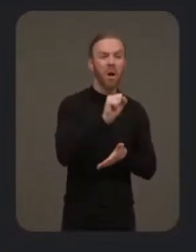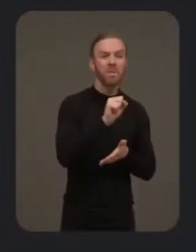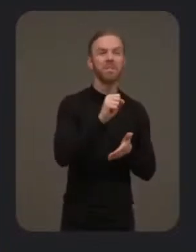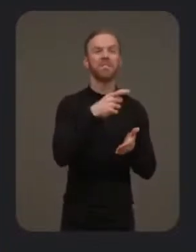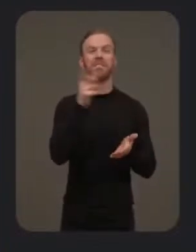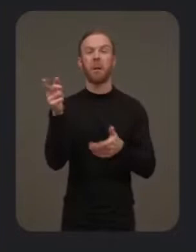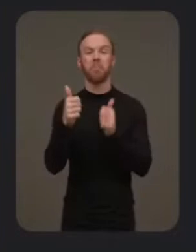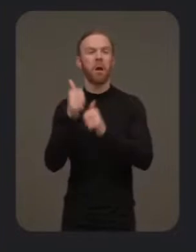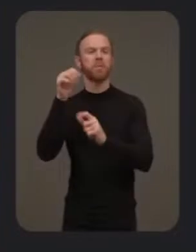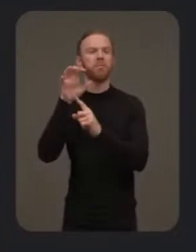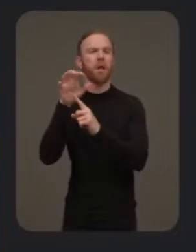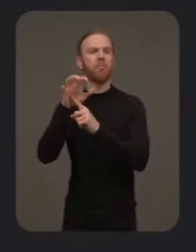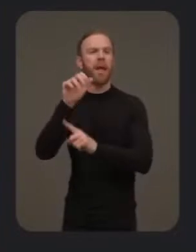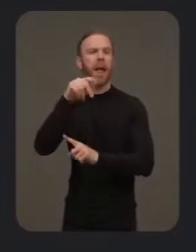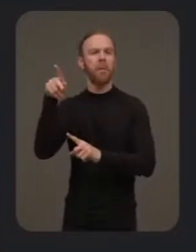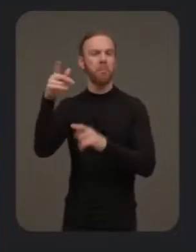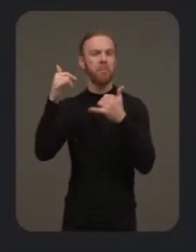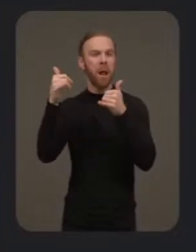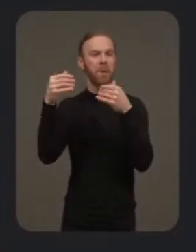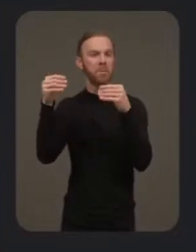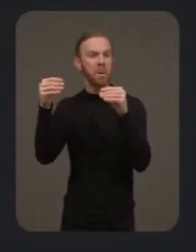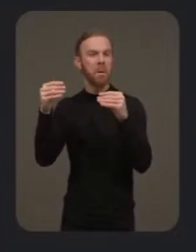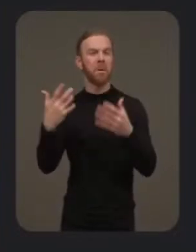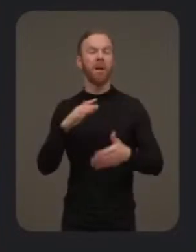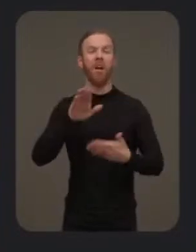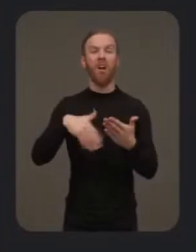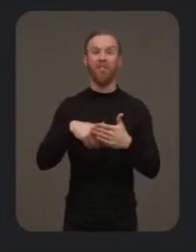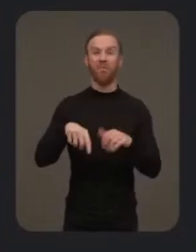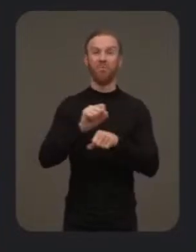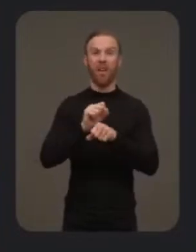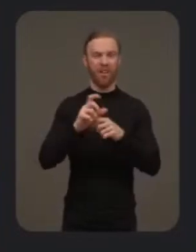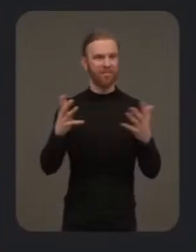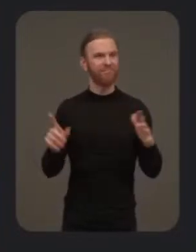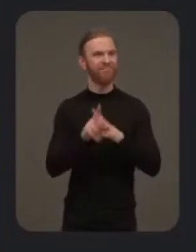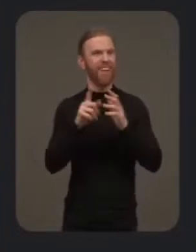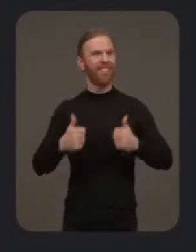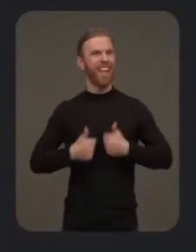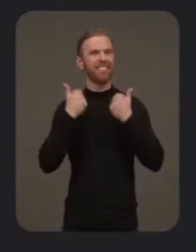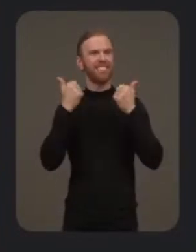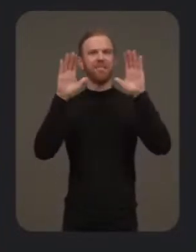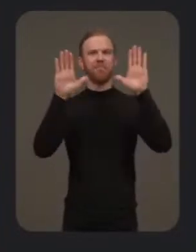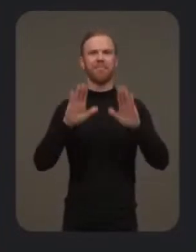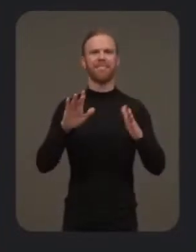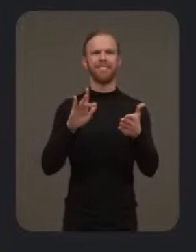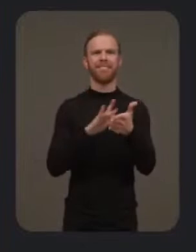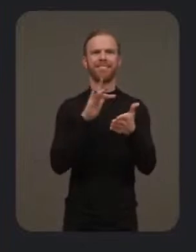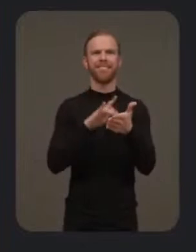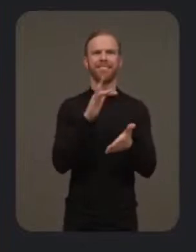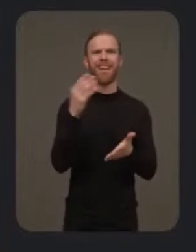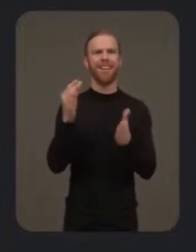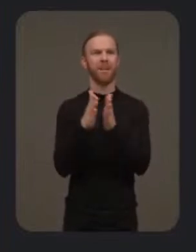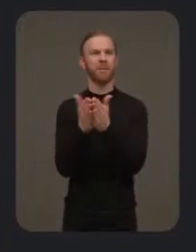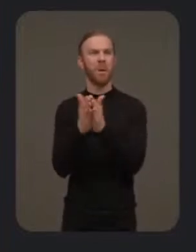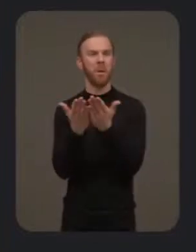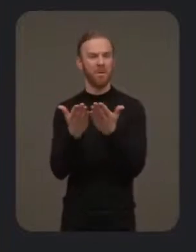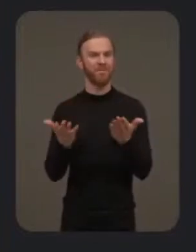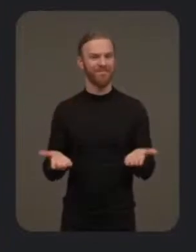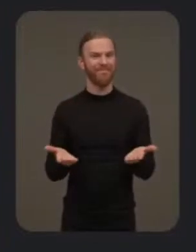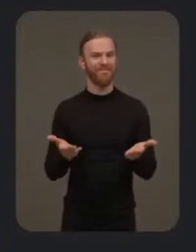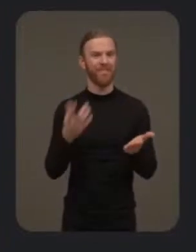on the Play Store. All this work comes alive on the amazing new Pixel tablet and Pixel Fold. Check out this video. Thank